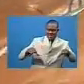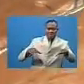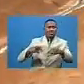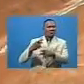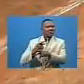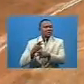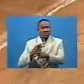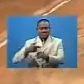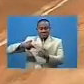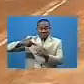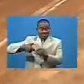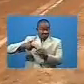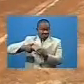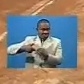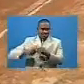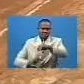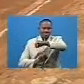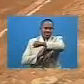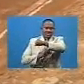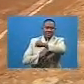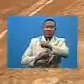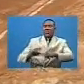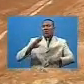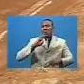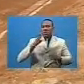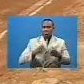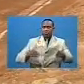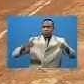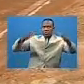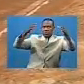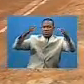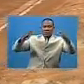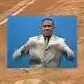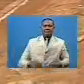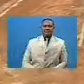liquefied petroleum gas, foundation for water tanks, and various concrete works.